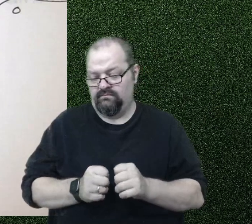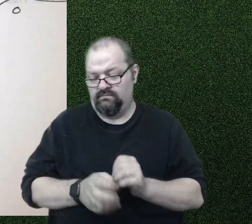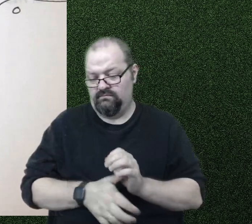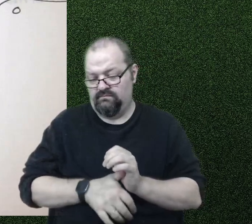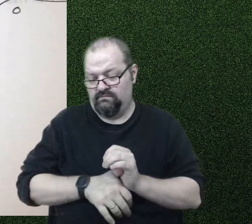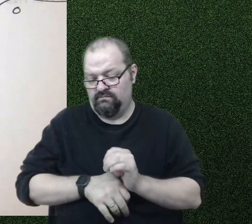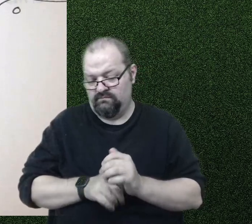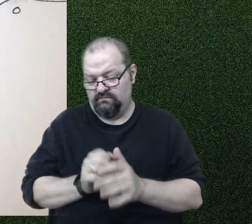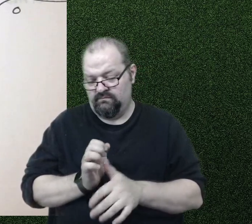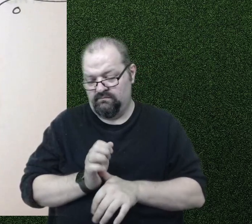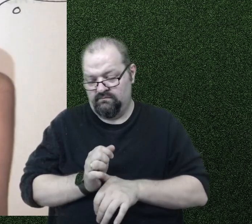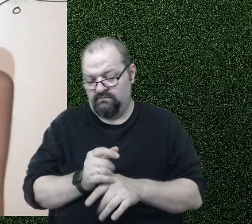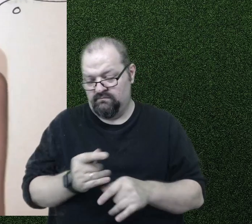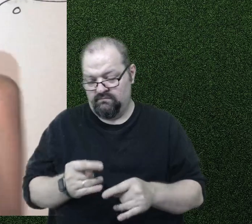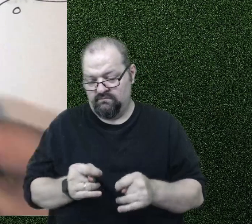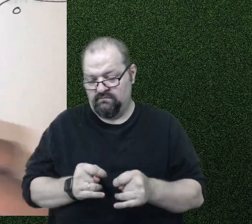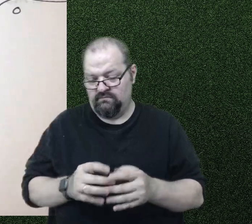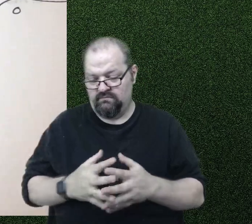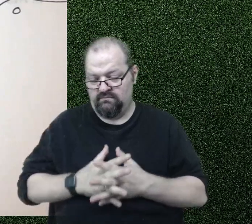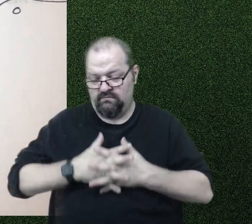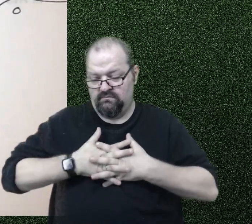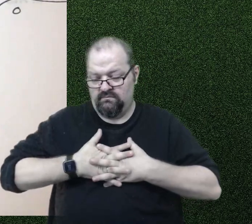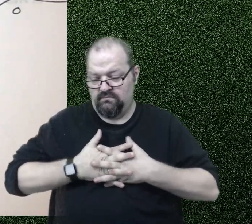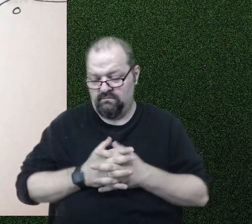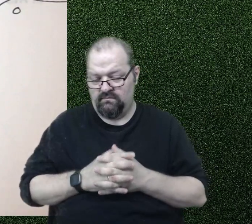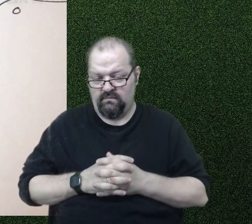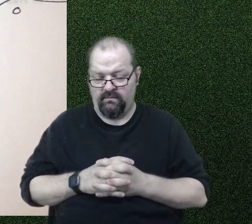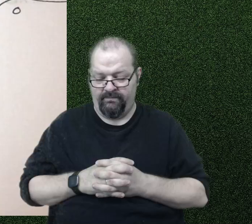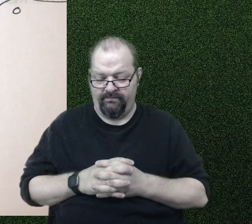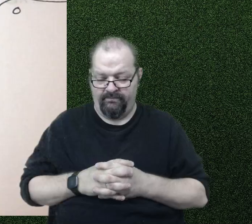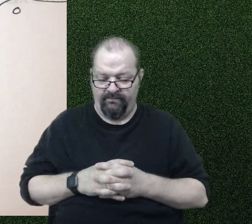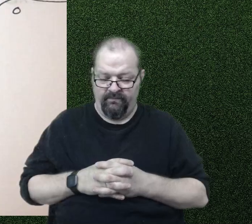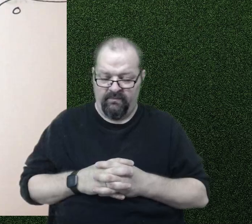and sum of forces in the y direction.